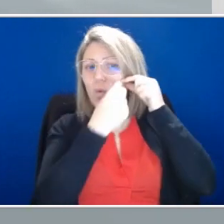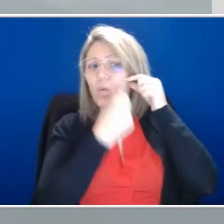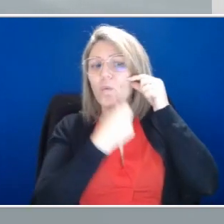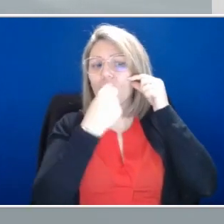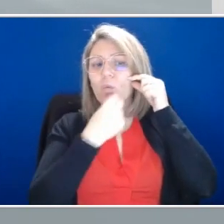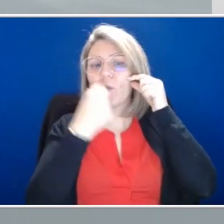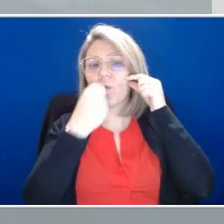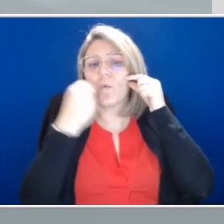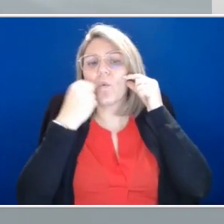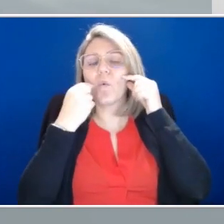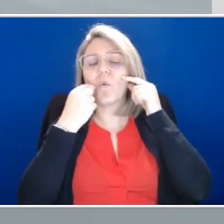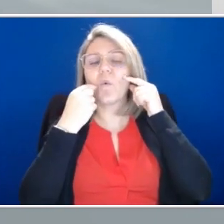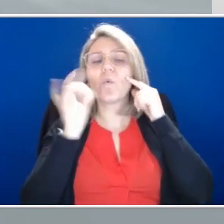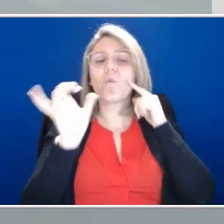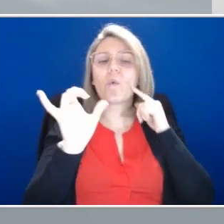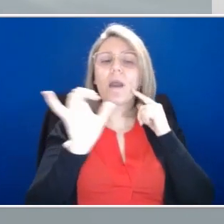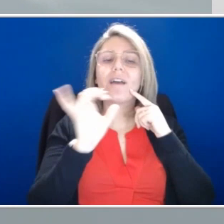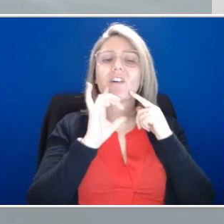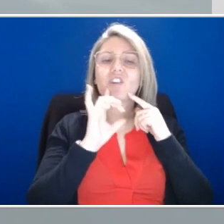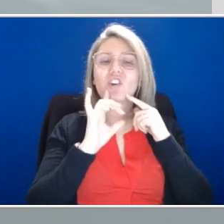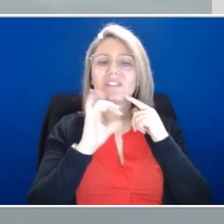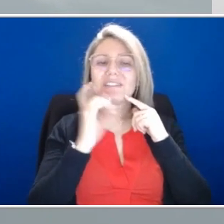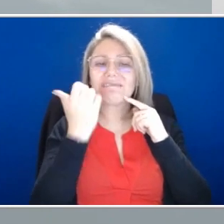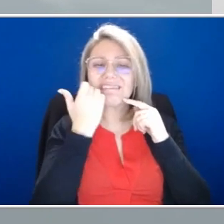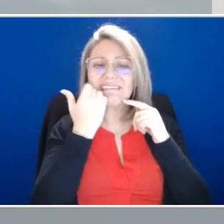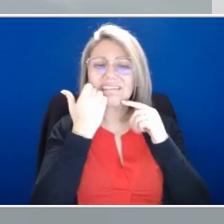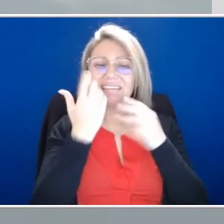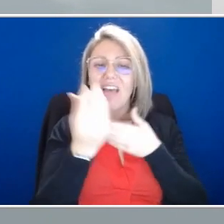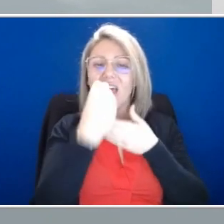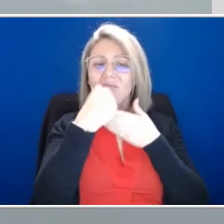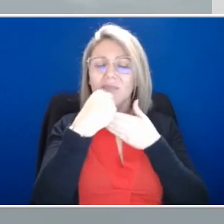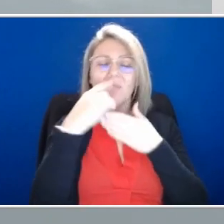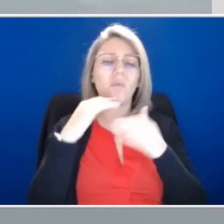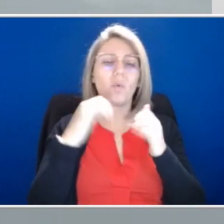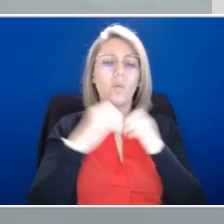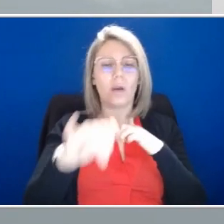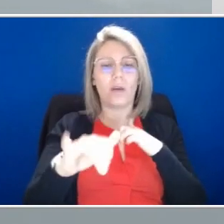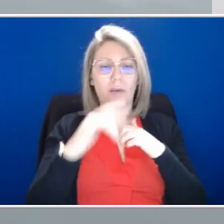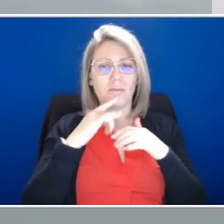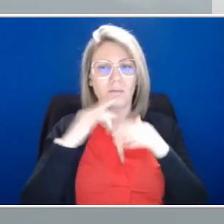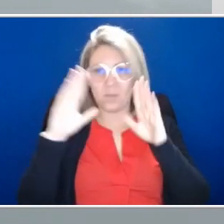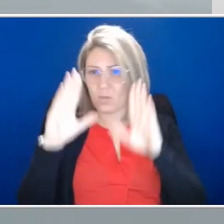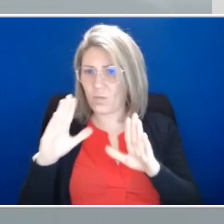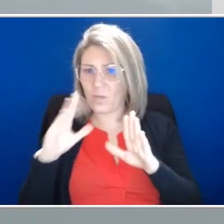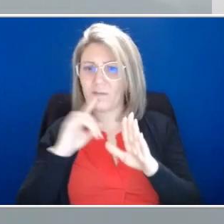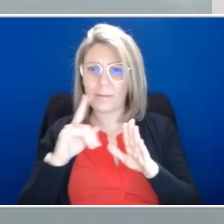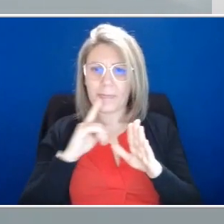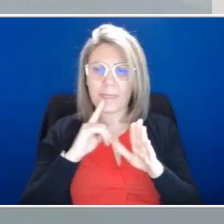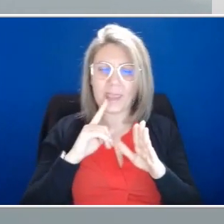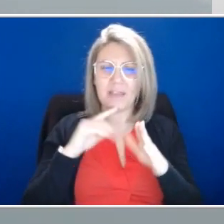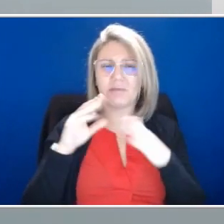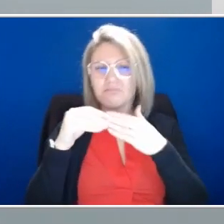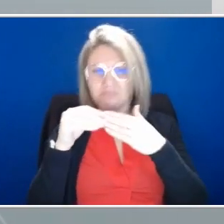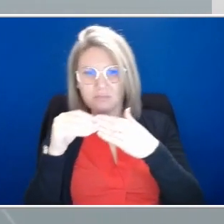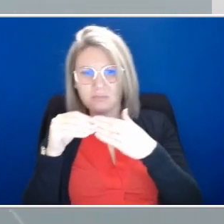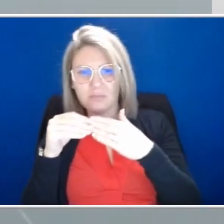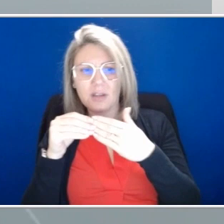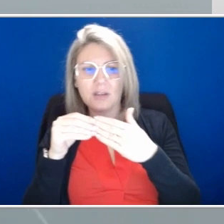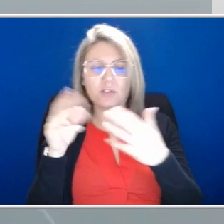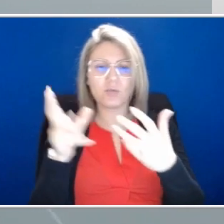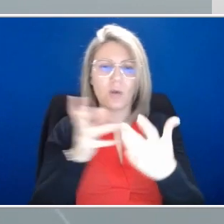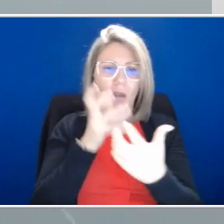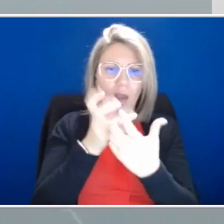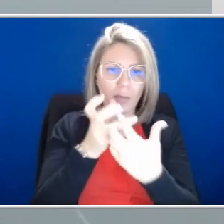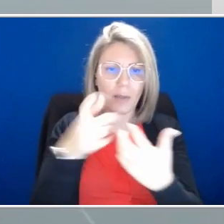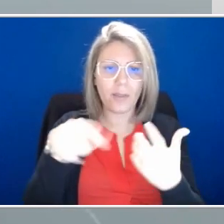in the bone. One of the great things about the fibula is that the bone stock is robust enough to accommodate dental implants. And so we put those implants